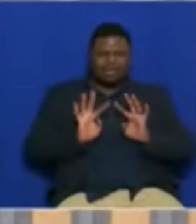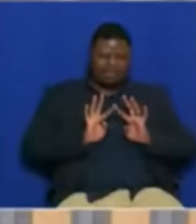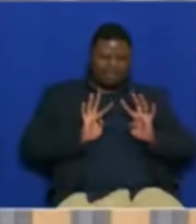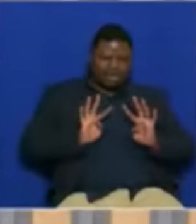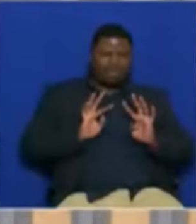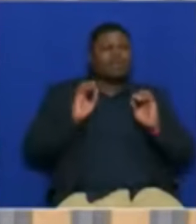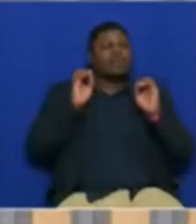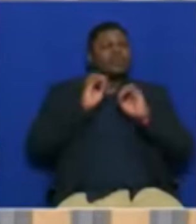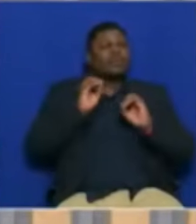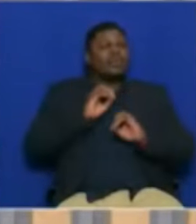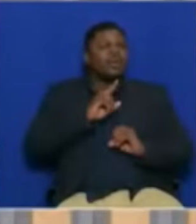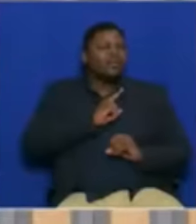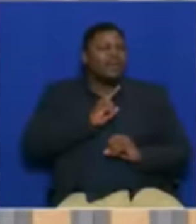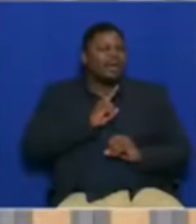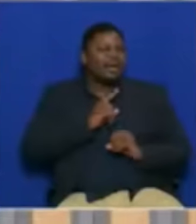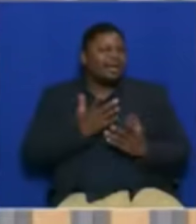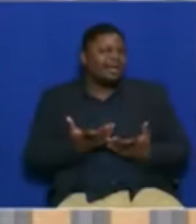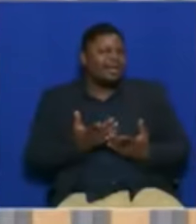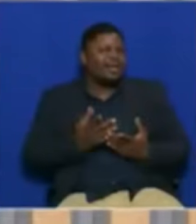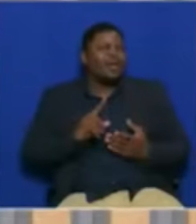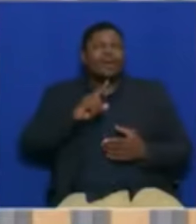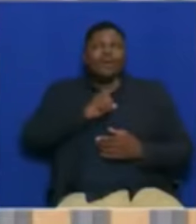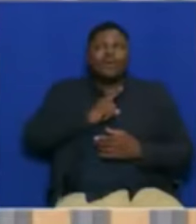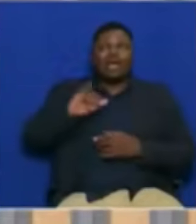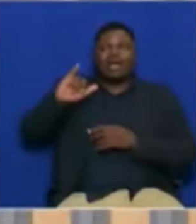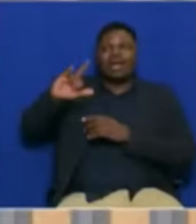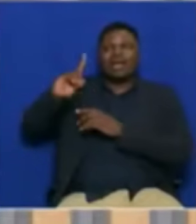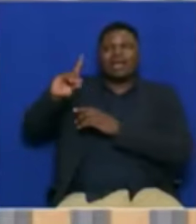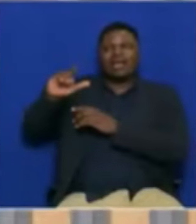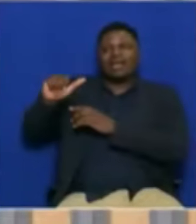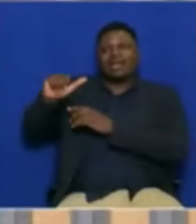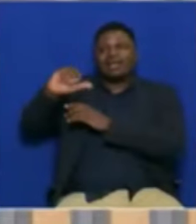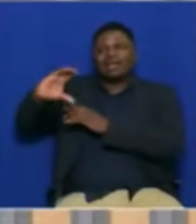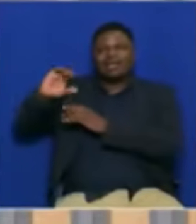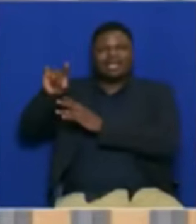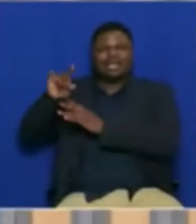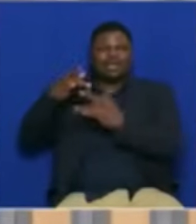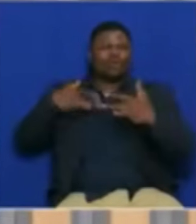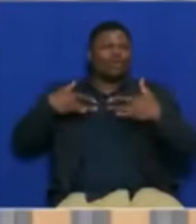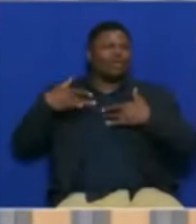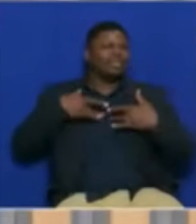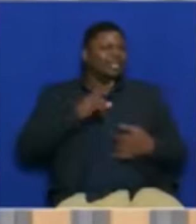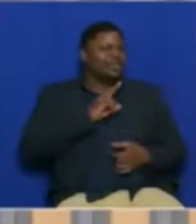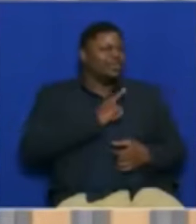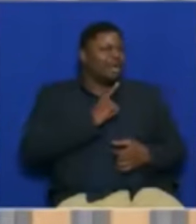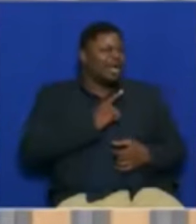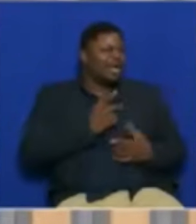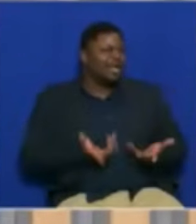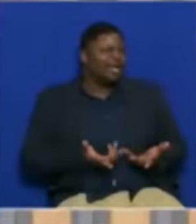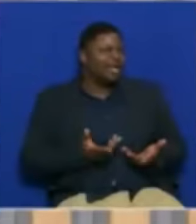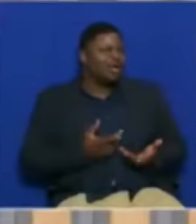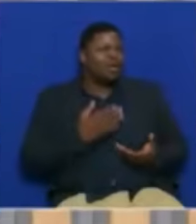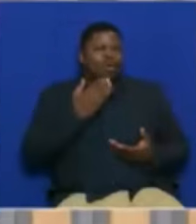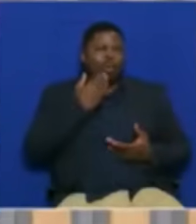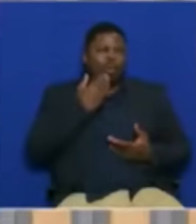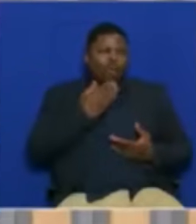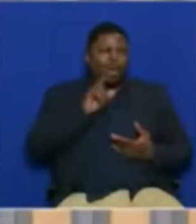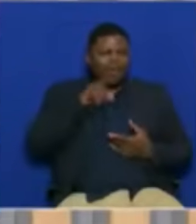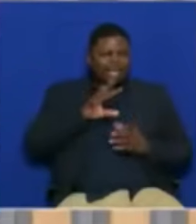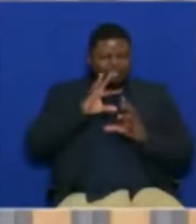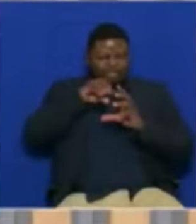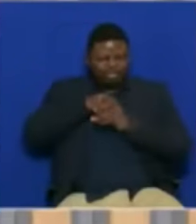have that difficulty? Why is it IDEC's business who should or should not be in the panel